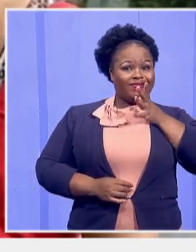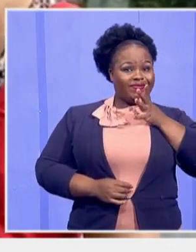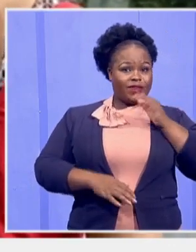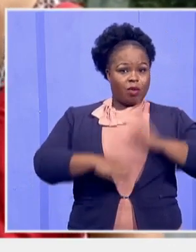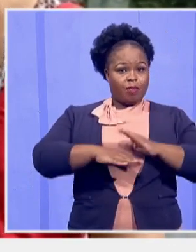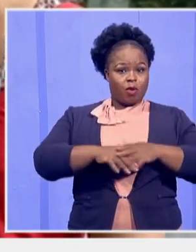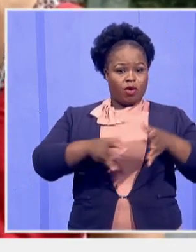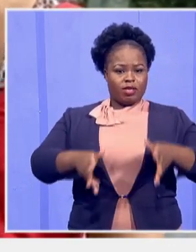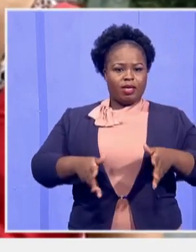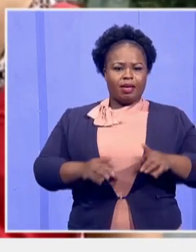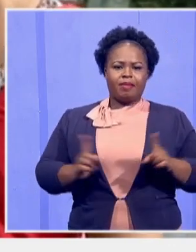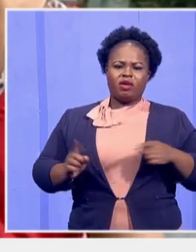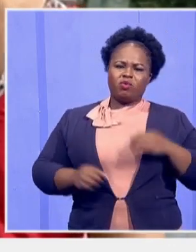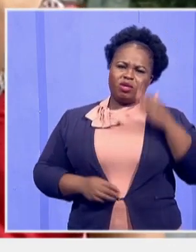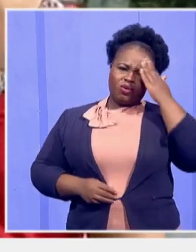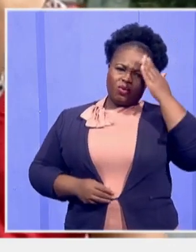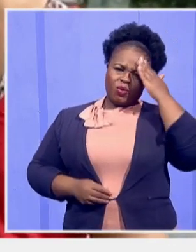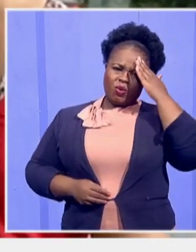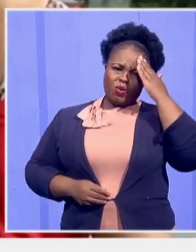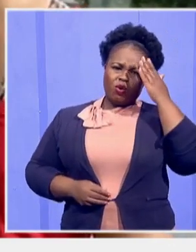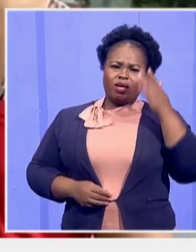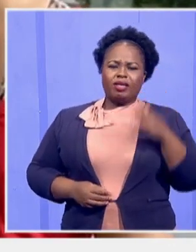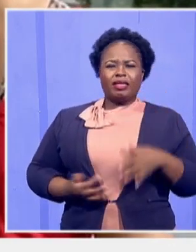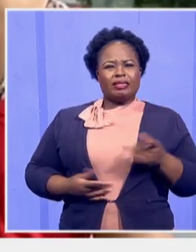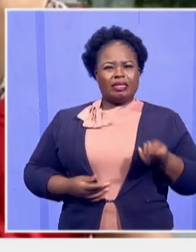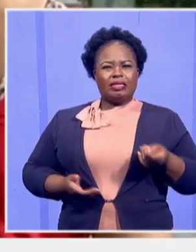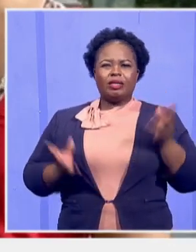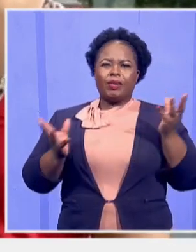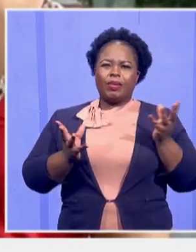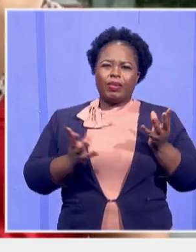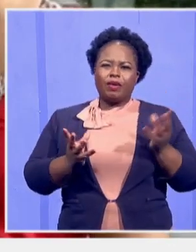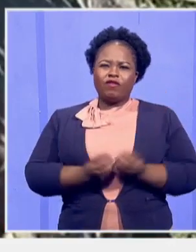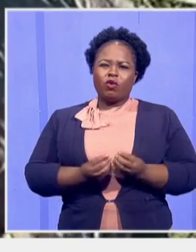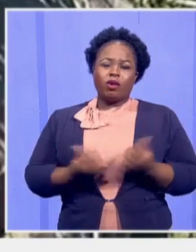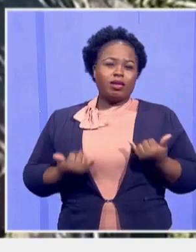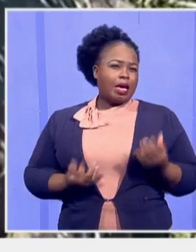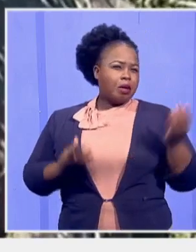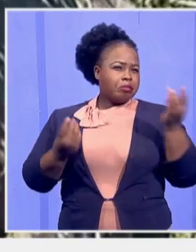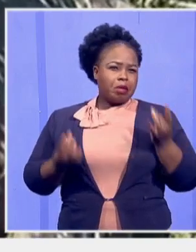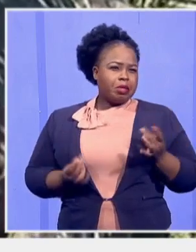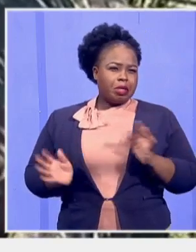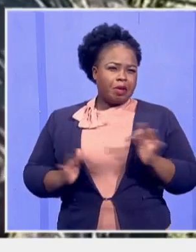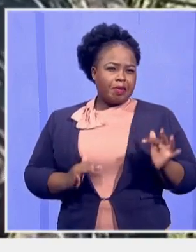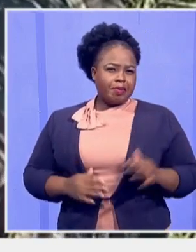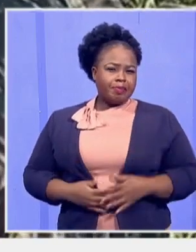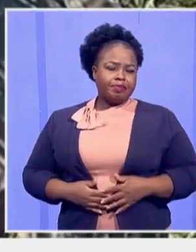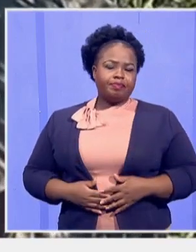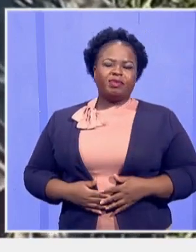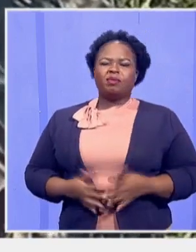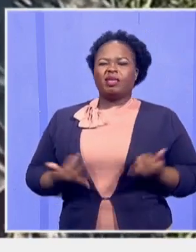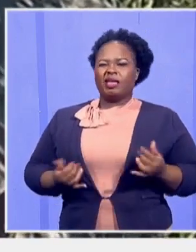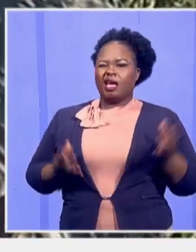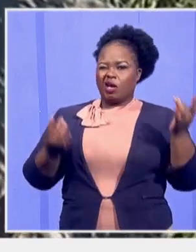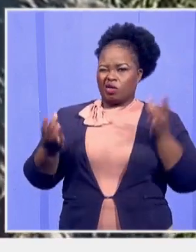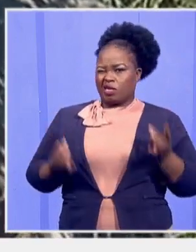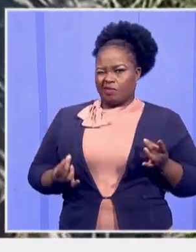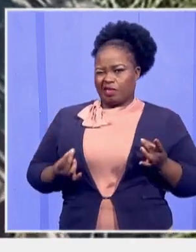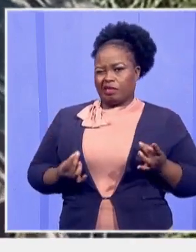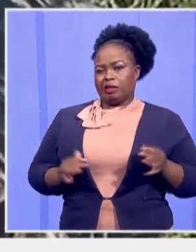understand, rhinos are endangered species. What are the stats looking like right now? So the stats are looking quite